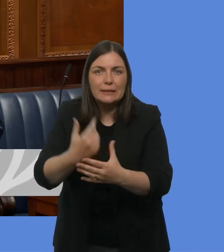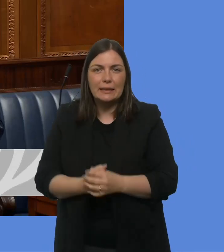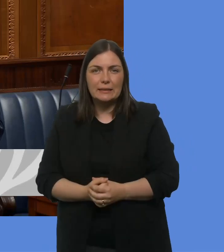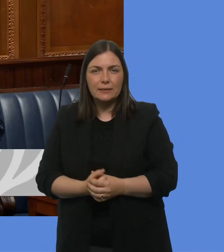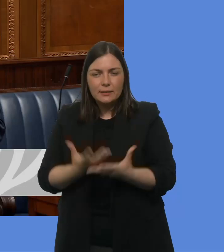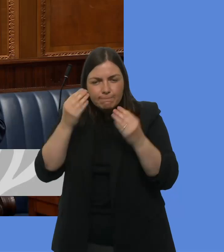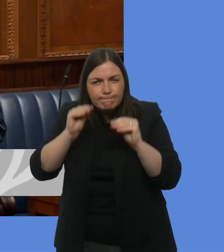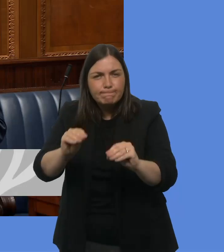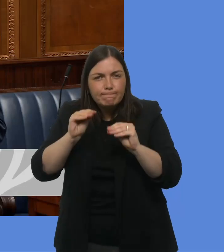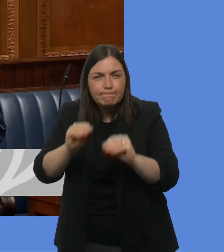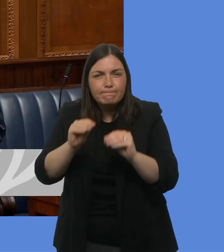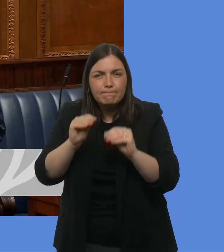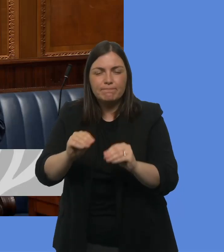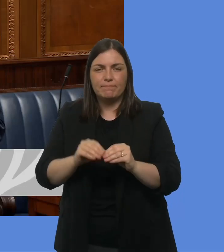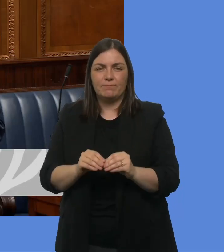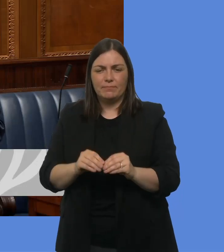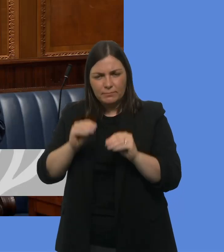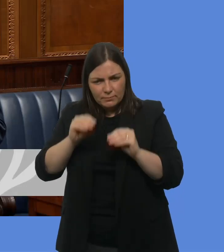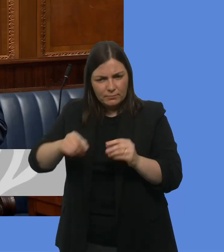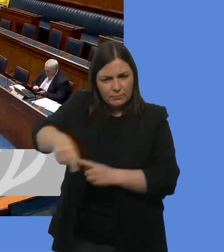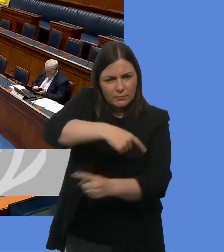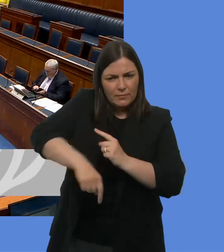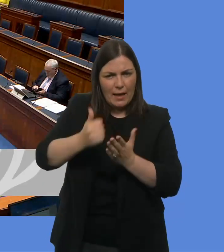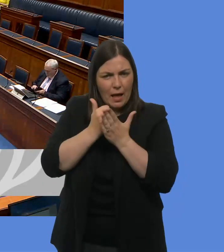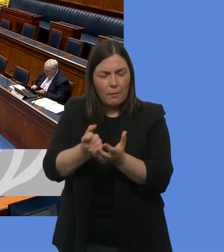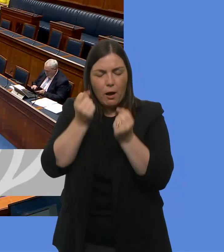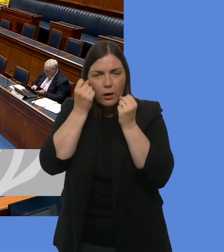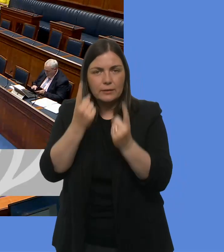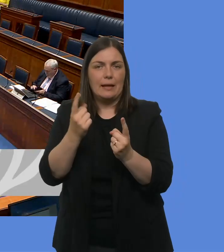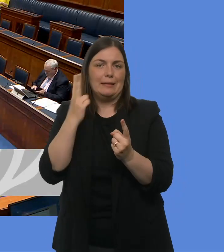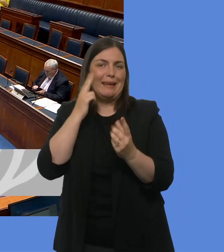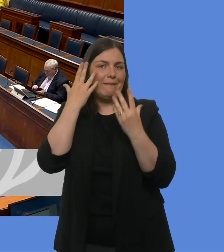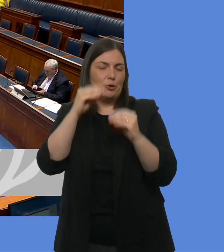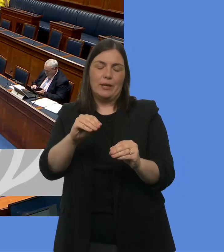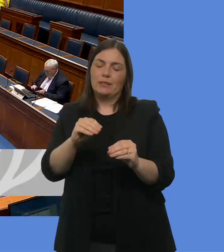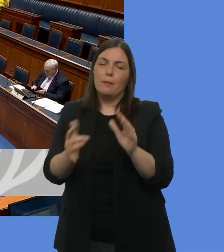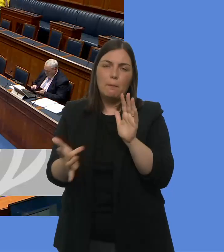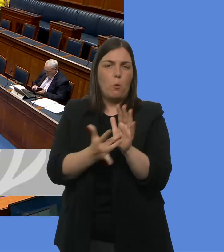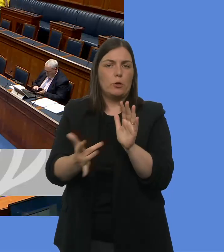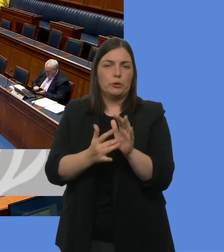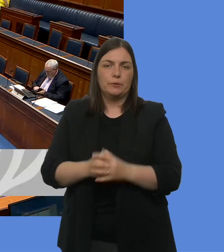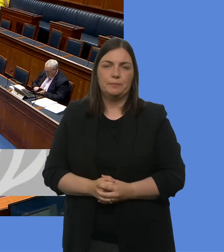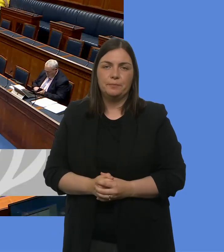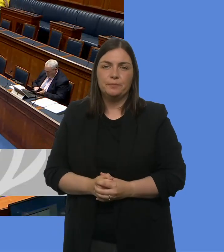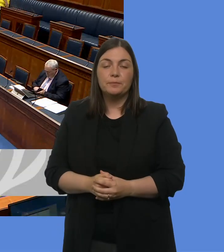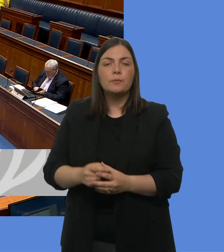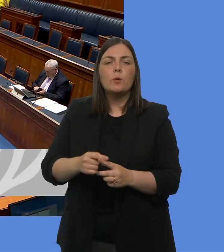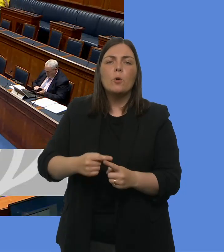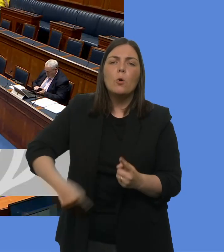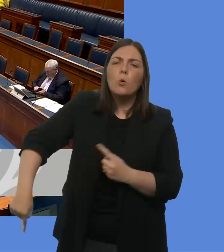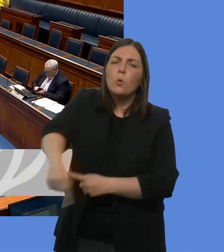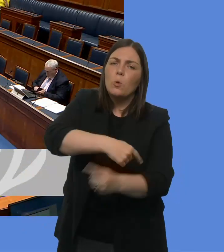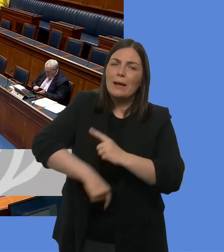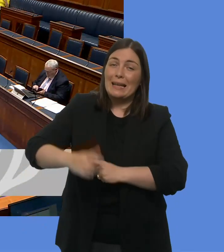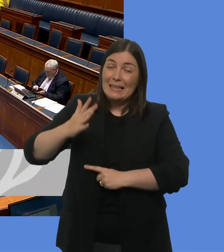importance of deaf education. We must also work tirelessly to allocate appropriate funding to ensure